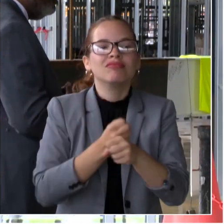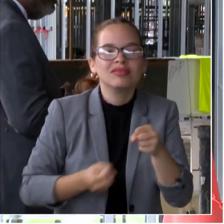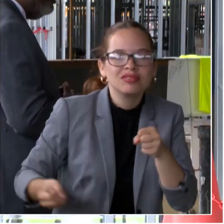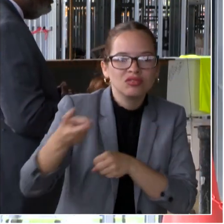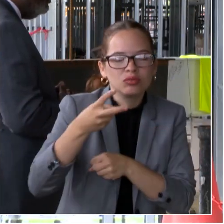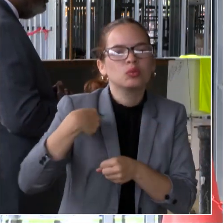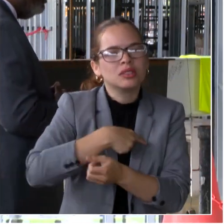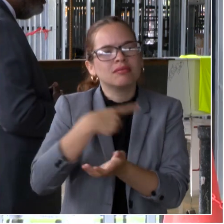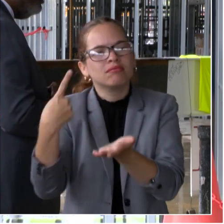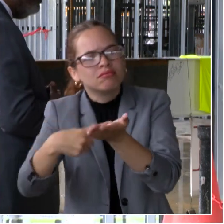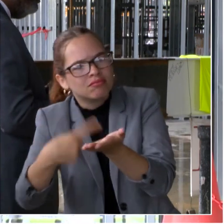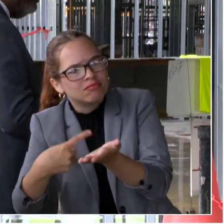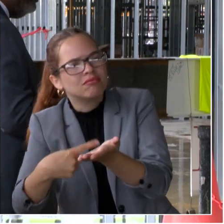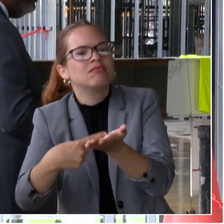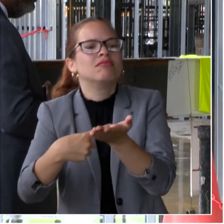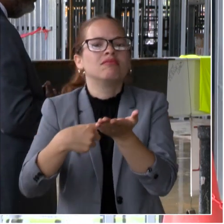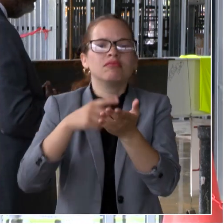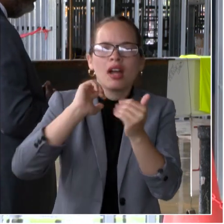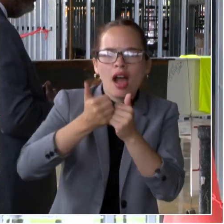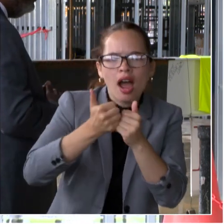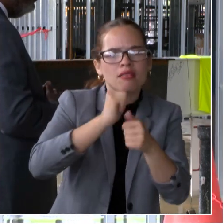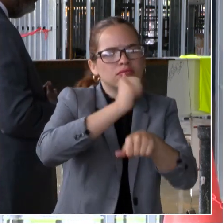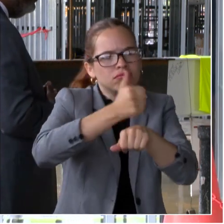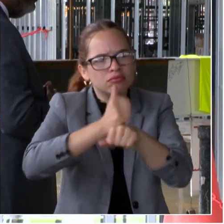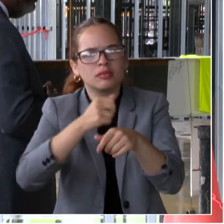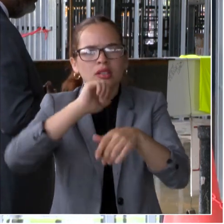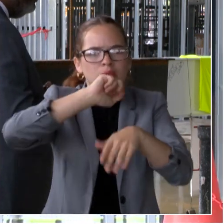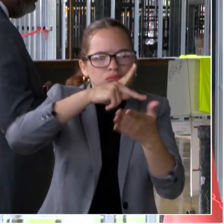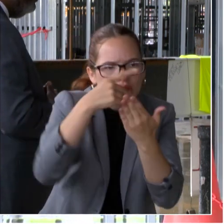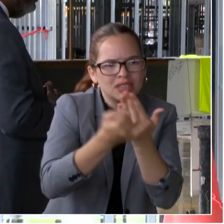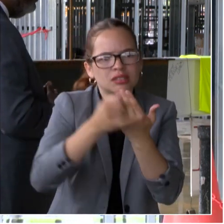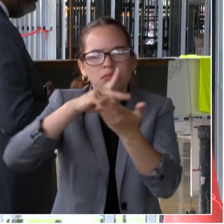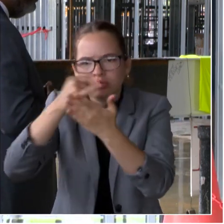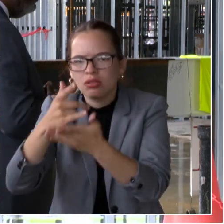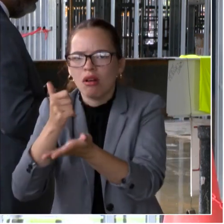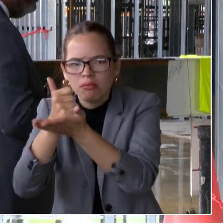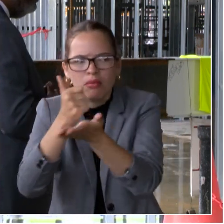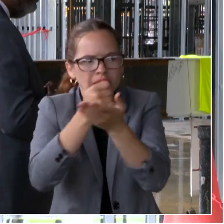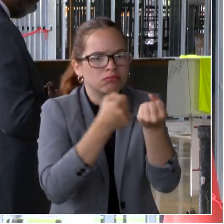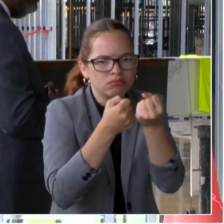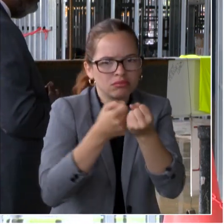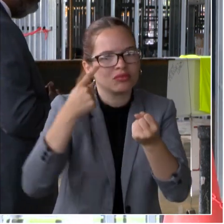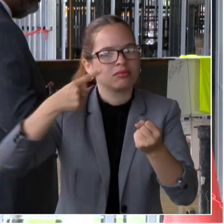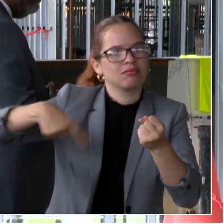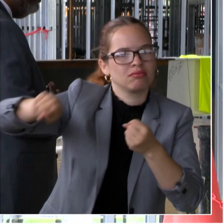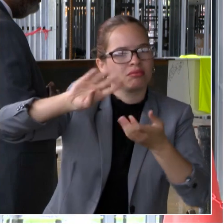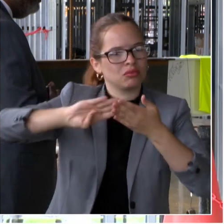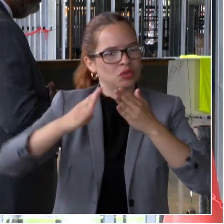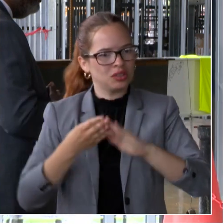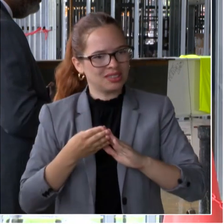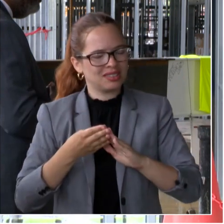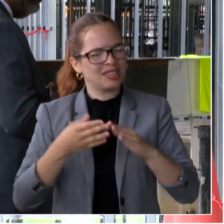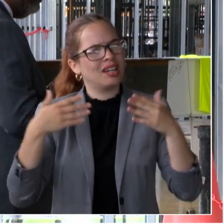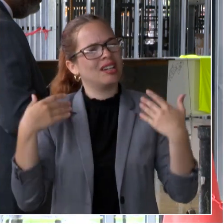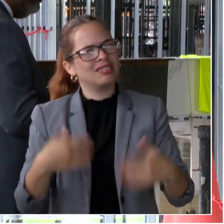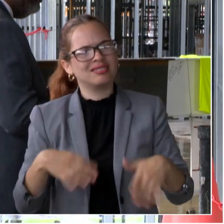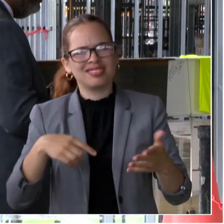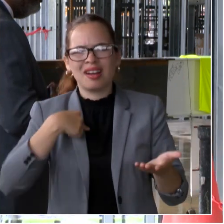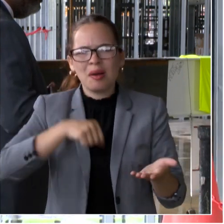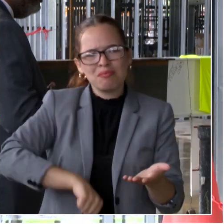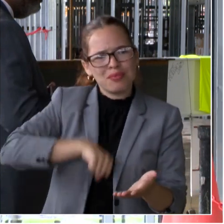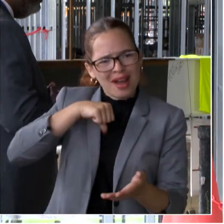Q1 2025. We will hope to have all of you here as we continue to be ecstatic about the future and how we are going to grow